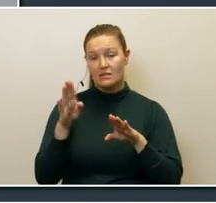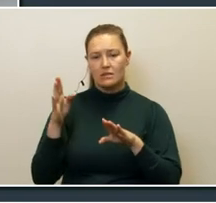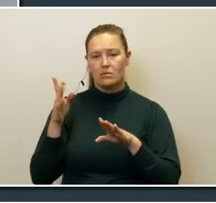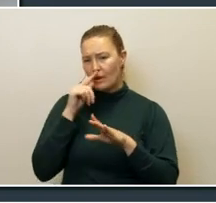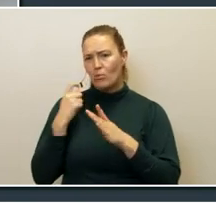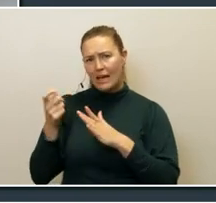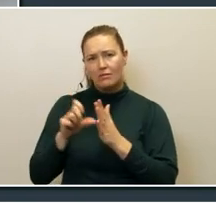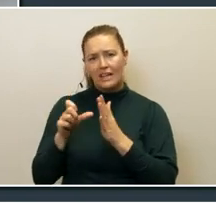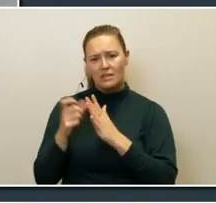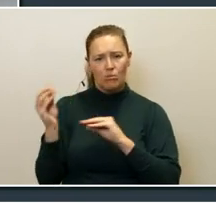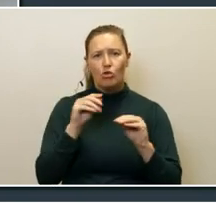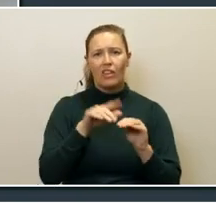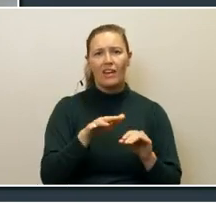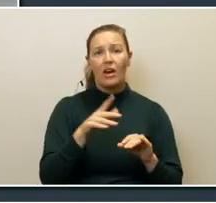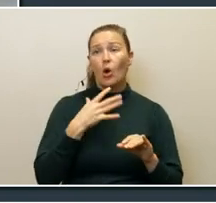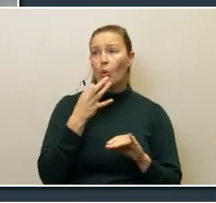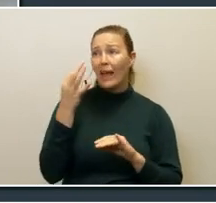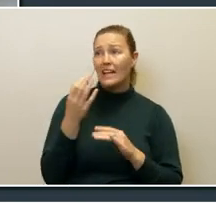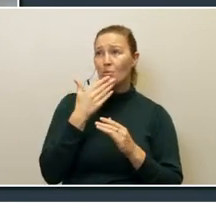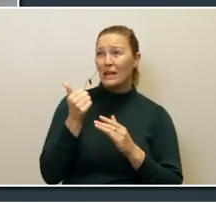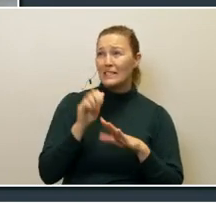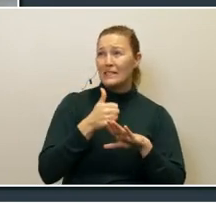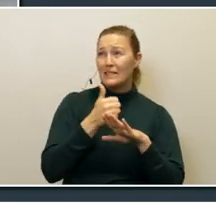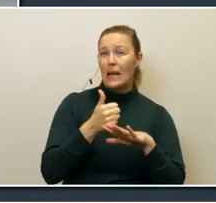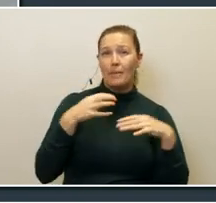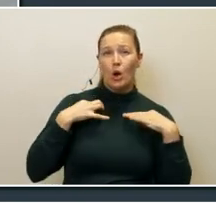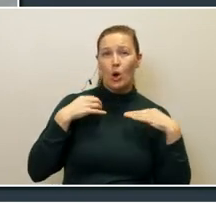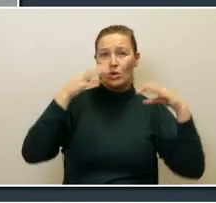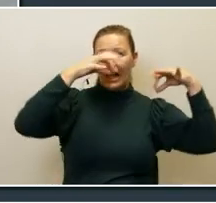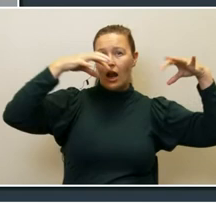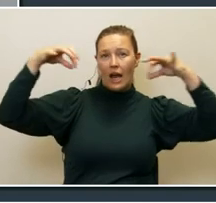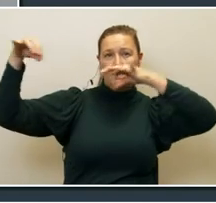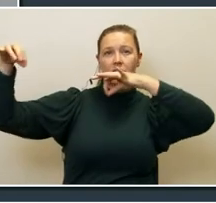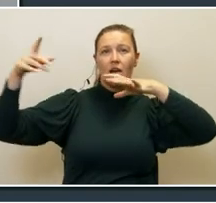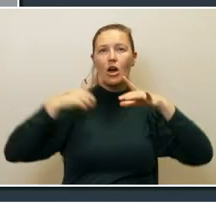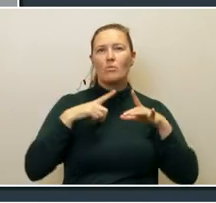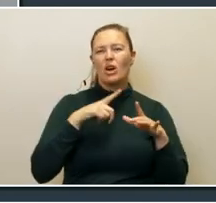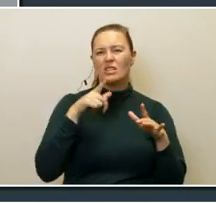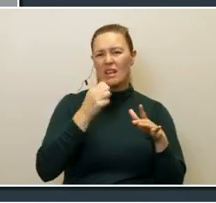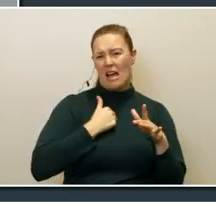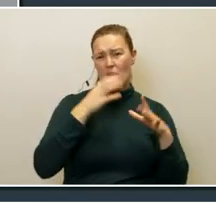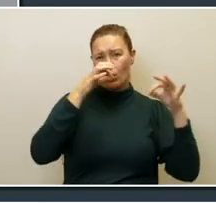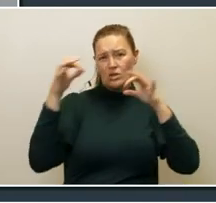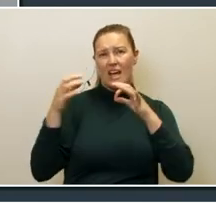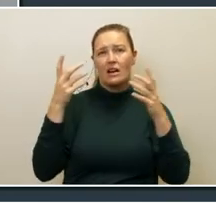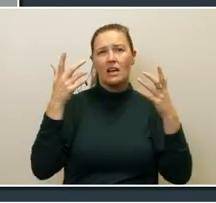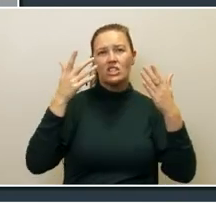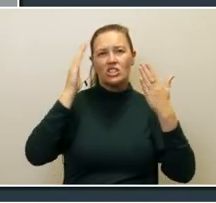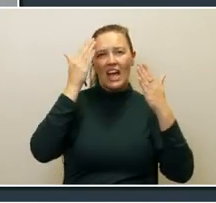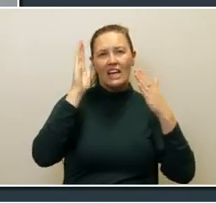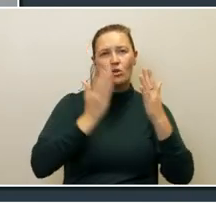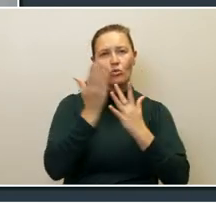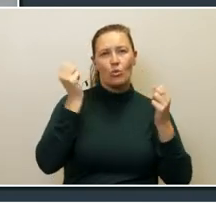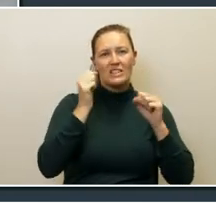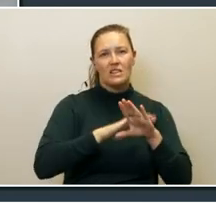for something like a clothesline to be put in, because we've got a clothesline that's in the shade all during the winter, and we can't dry our clothes. And